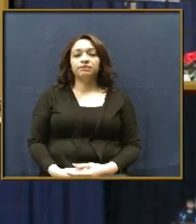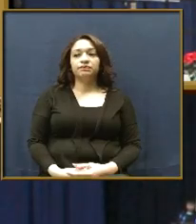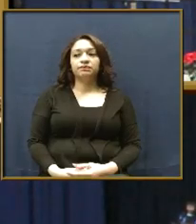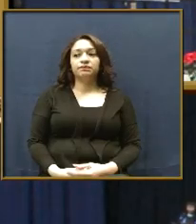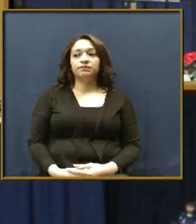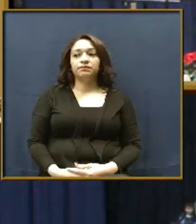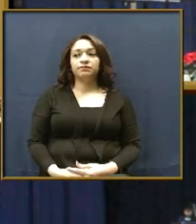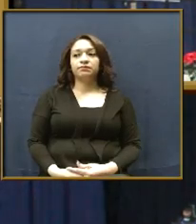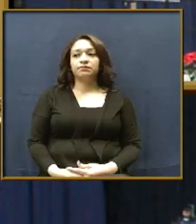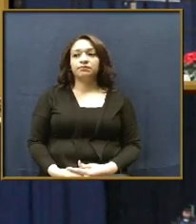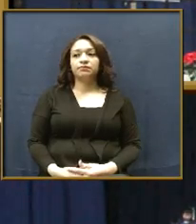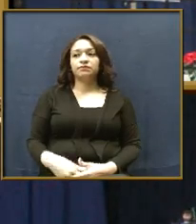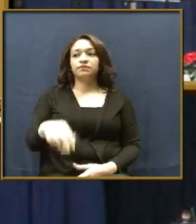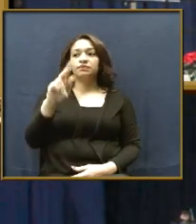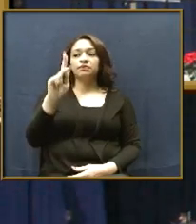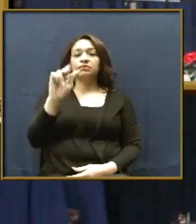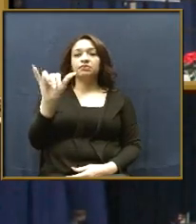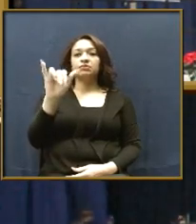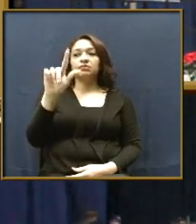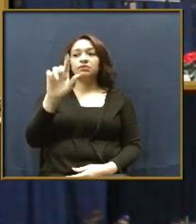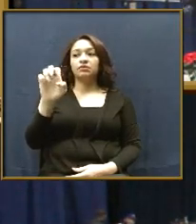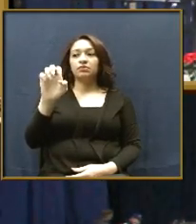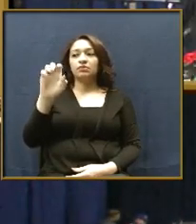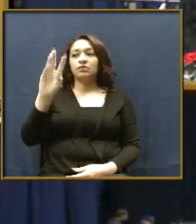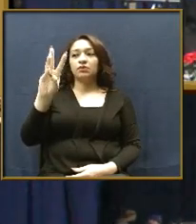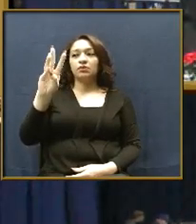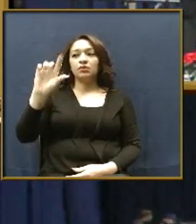Kyle Washington.